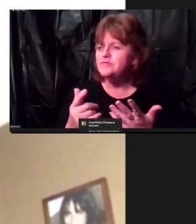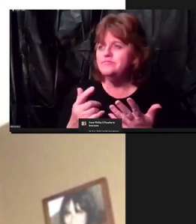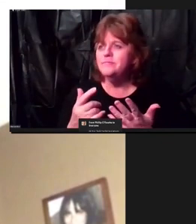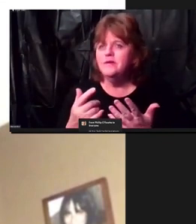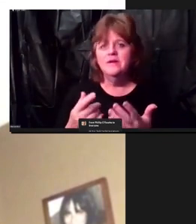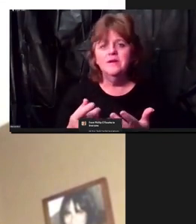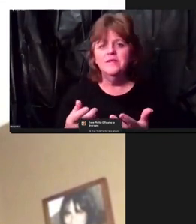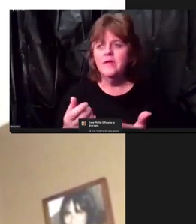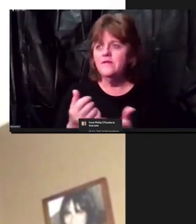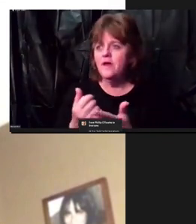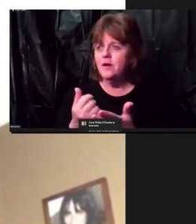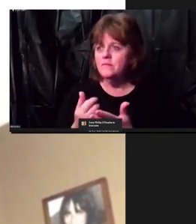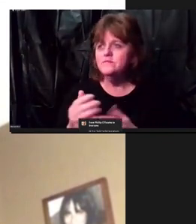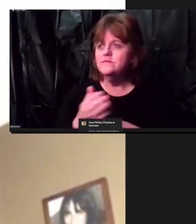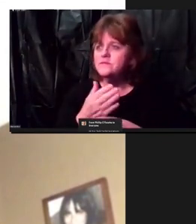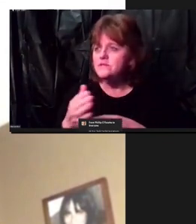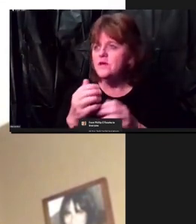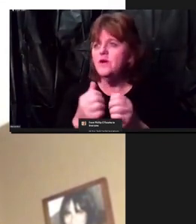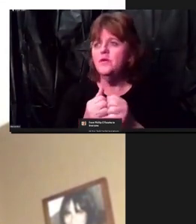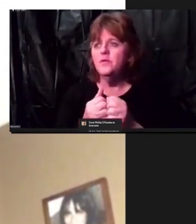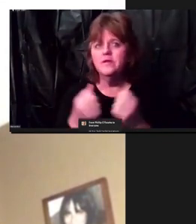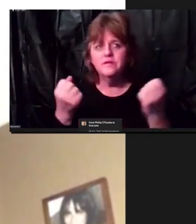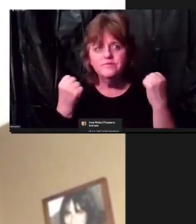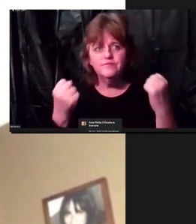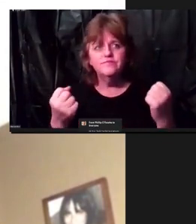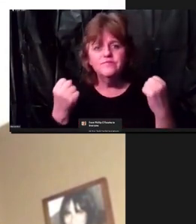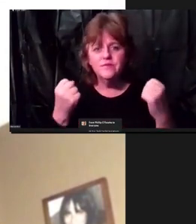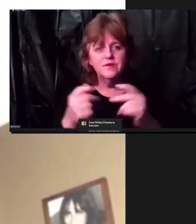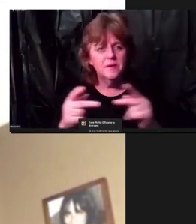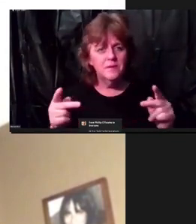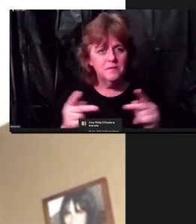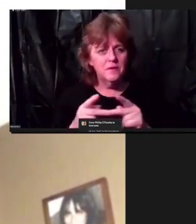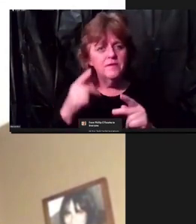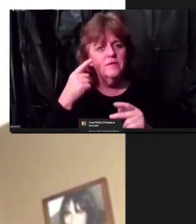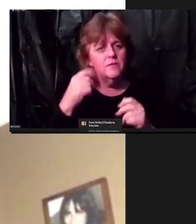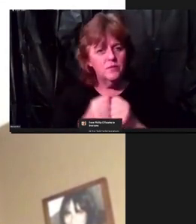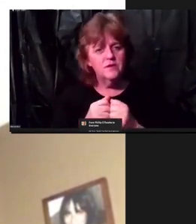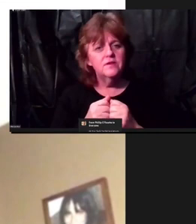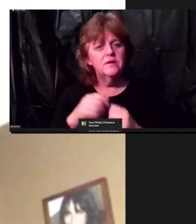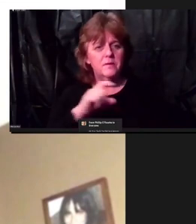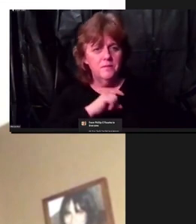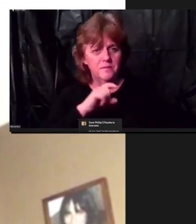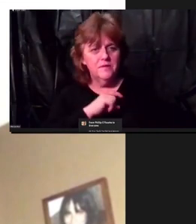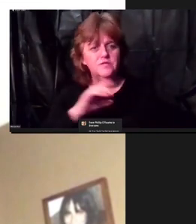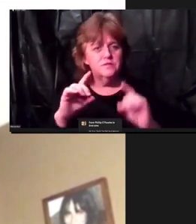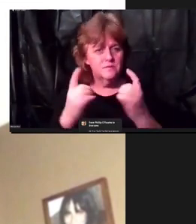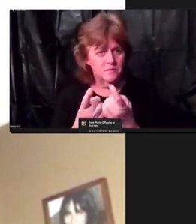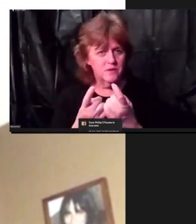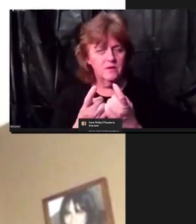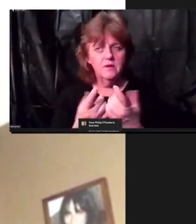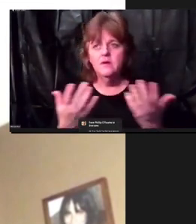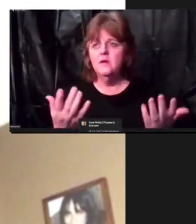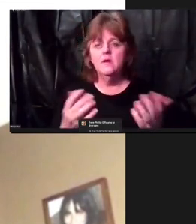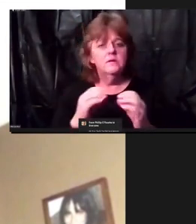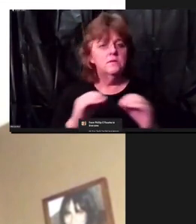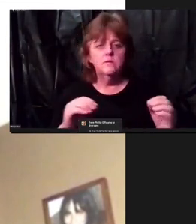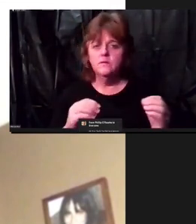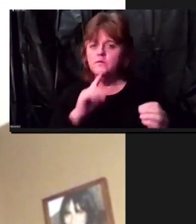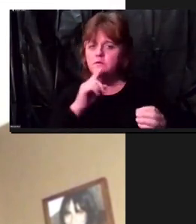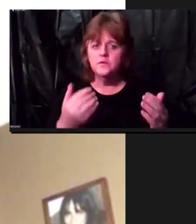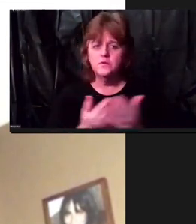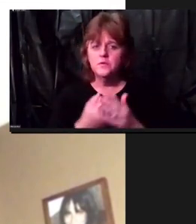the workout facility with the YSPD. We're very grateful for that. No big announcements tonight. I do have